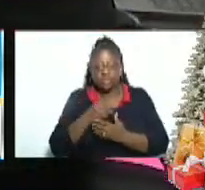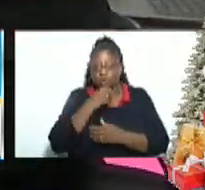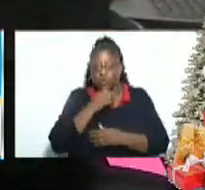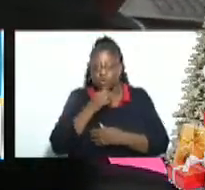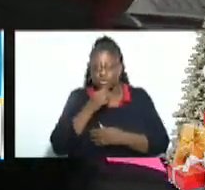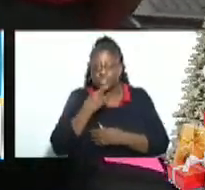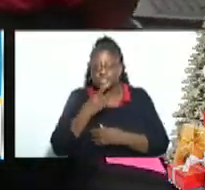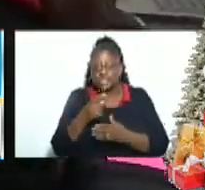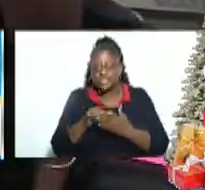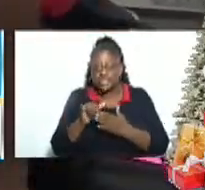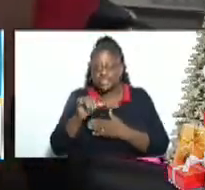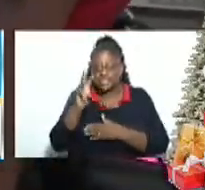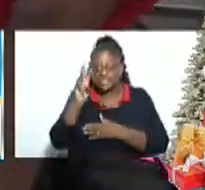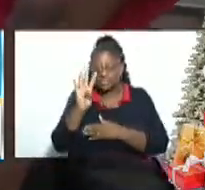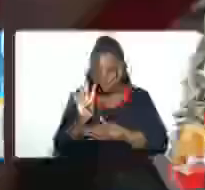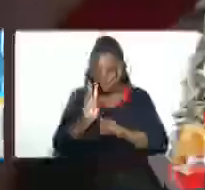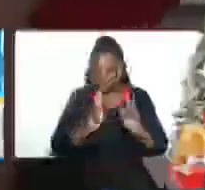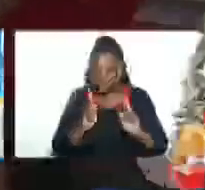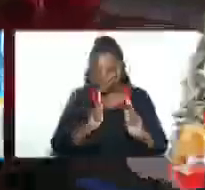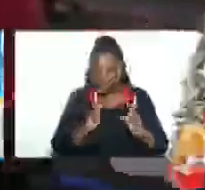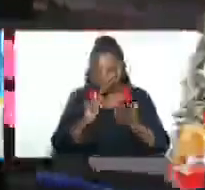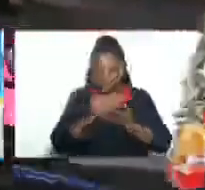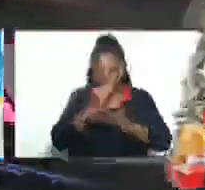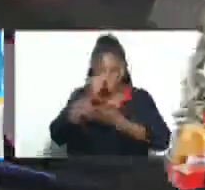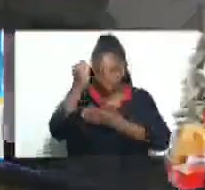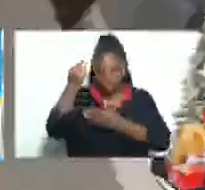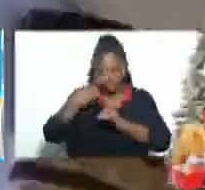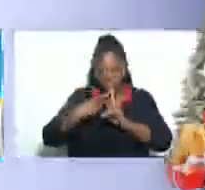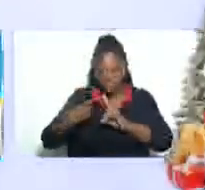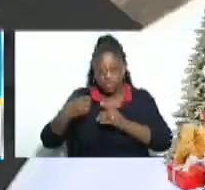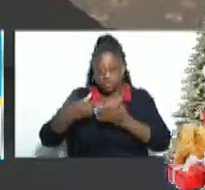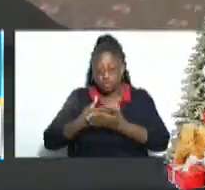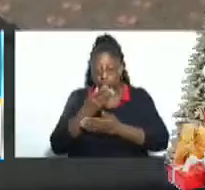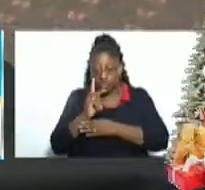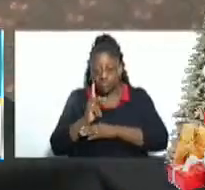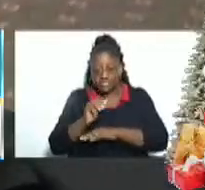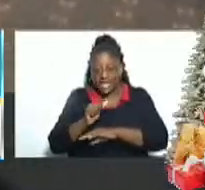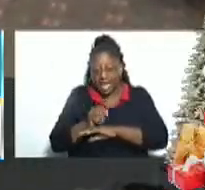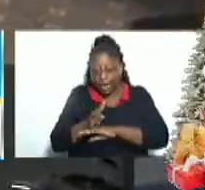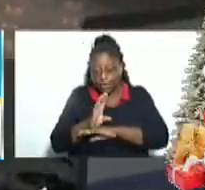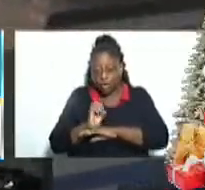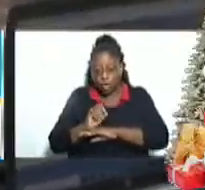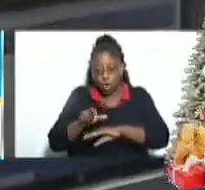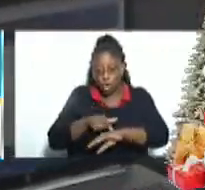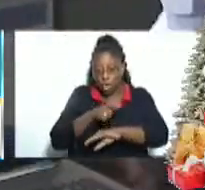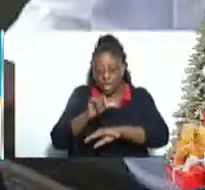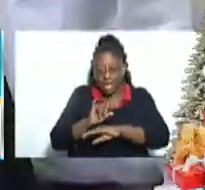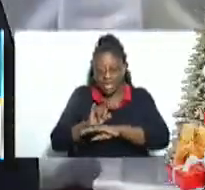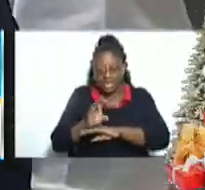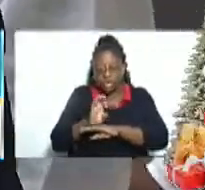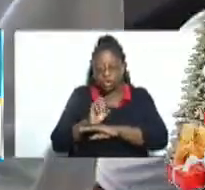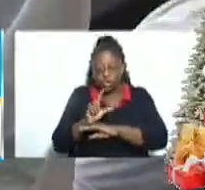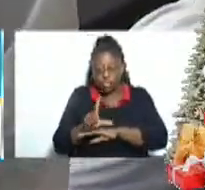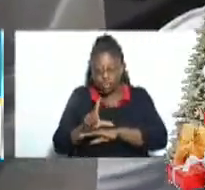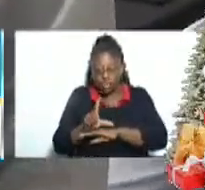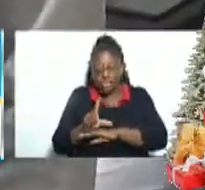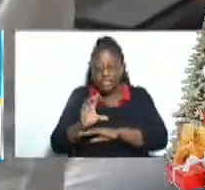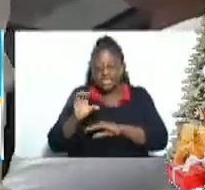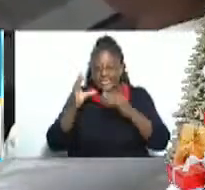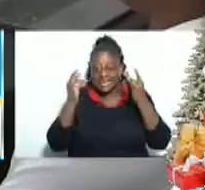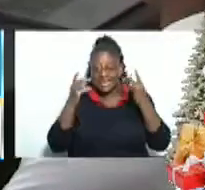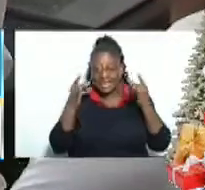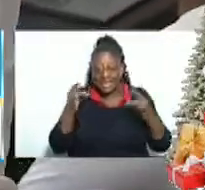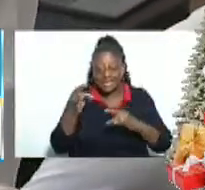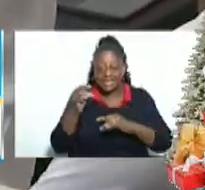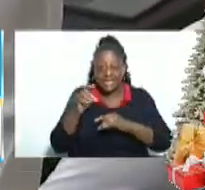of the program's first cohort included recruits from New Providence, Abaco, Andros, Long Island, Bimini, Eleuthera, Kent Island,